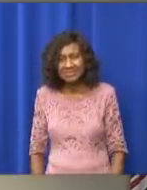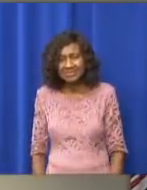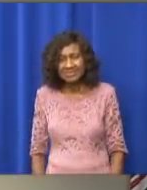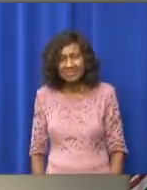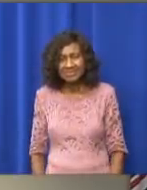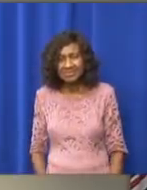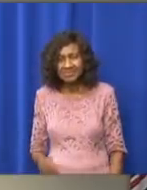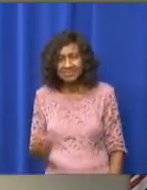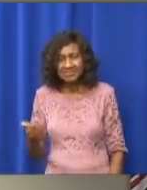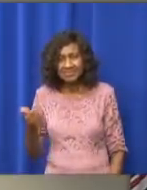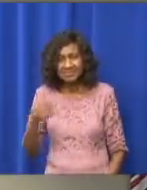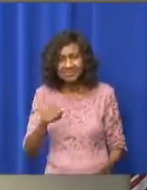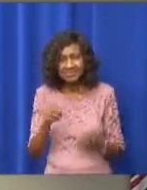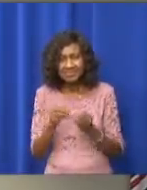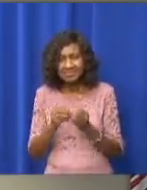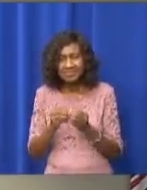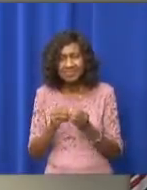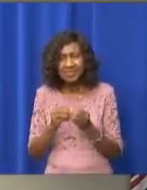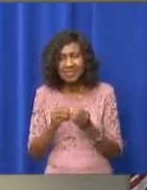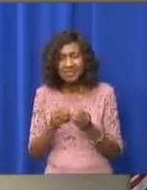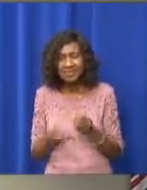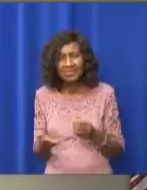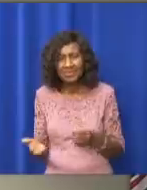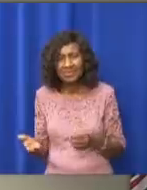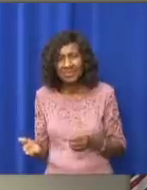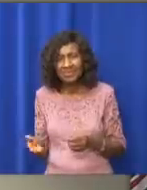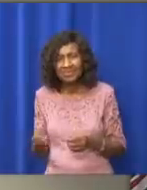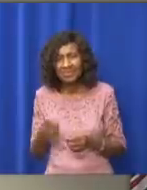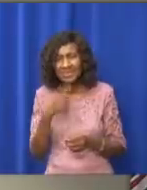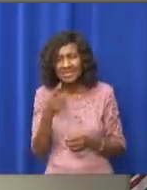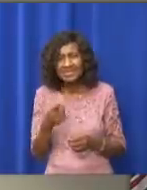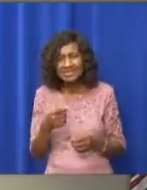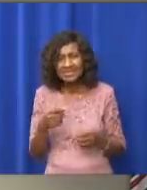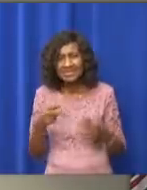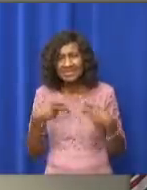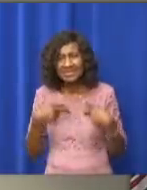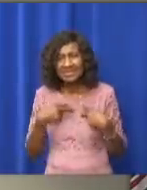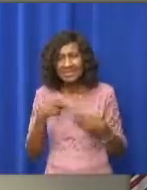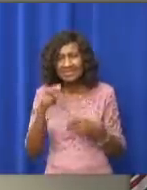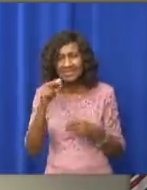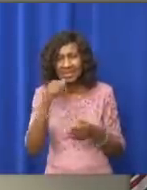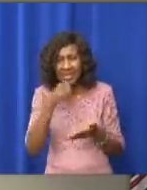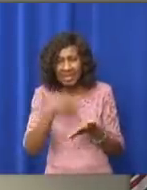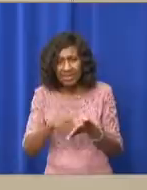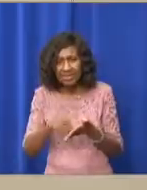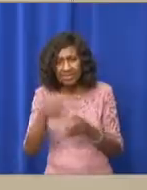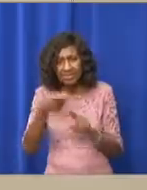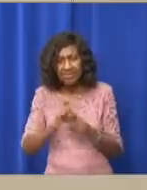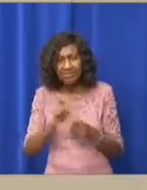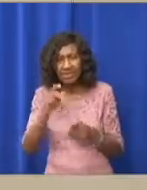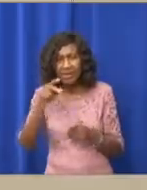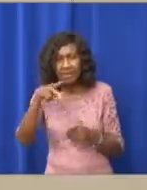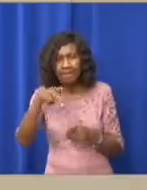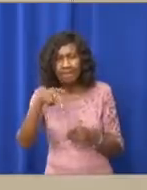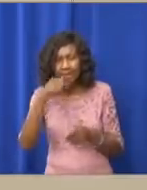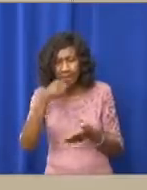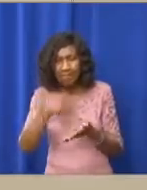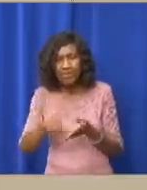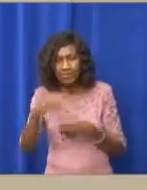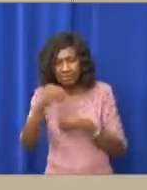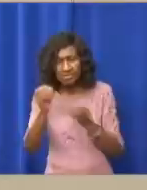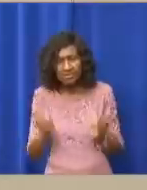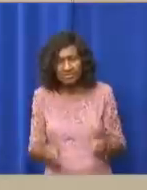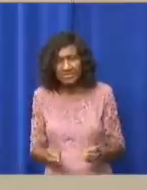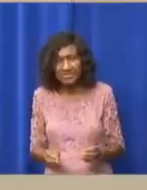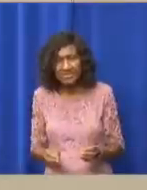further comments from our panel today before we? I've just had a note from the Postmaster General. This is a question that keeps getting